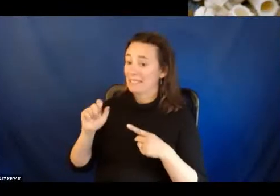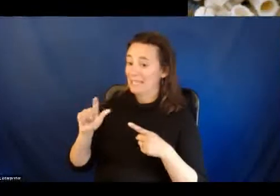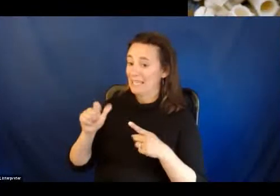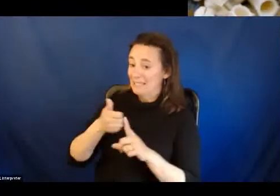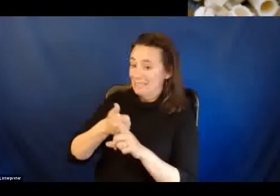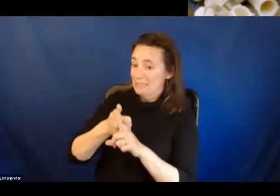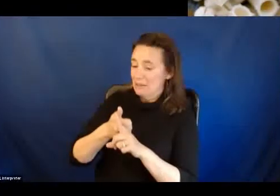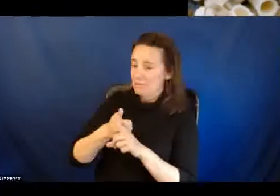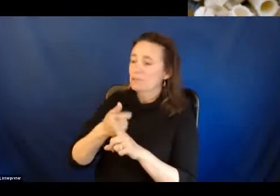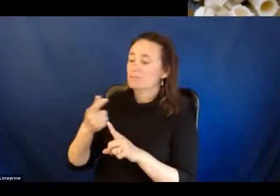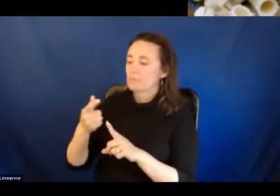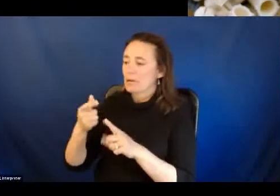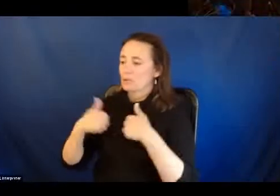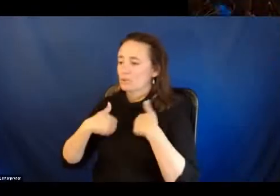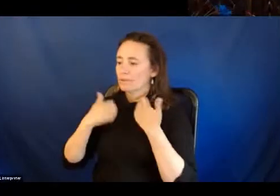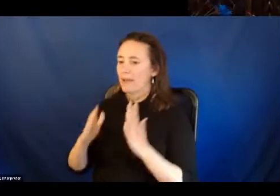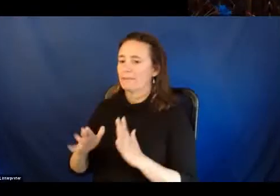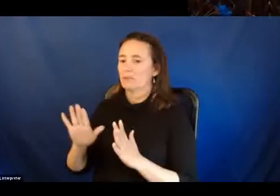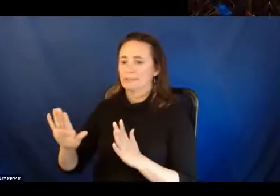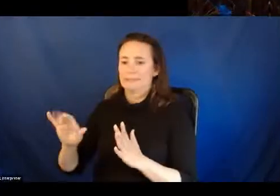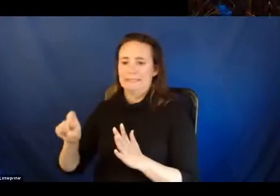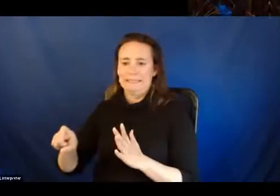needs are.